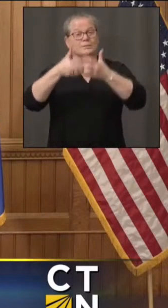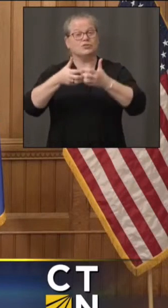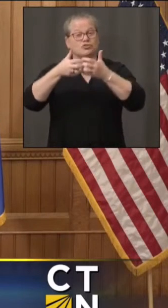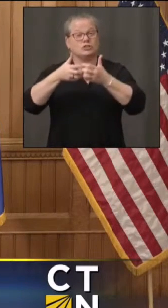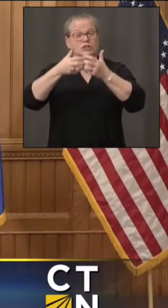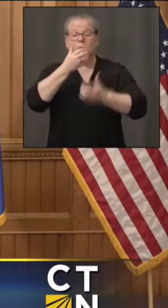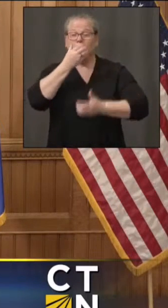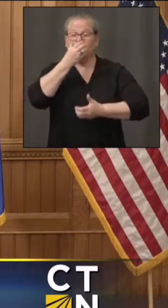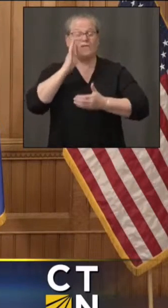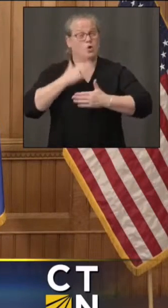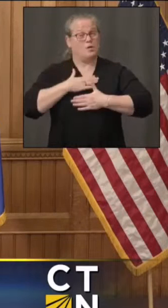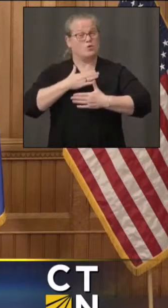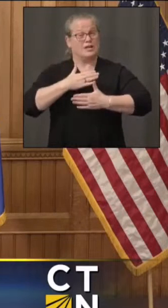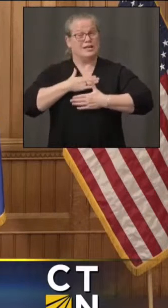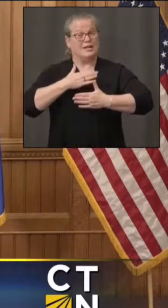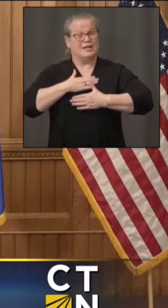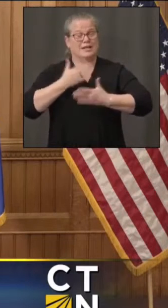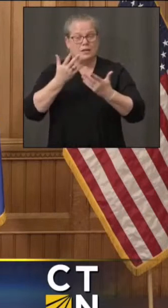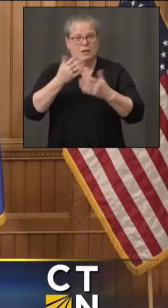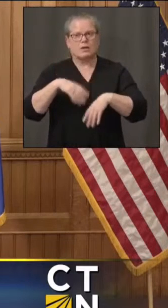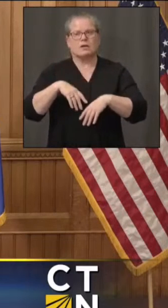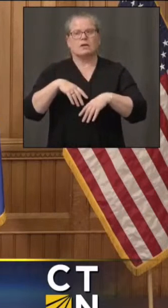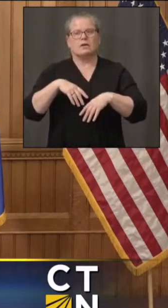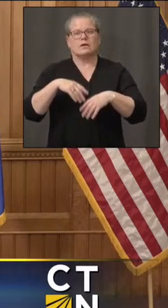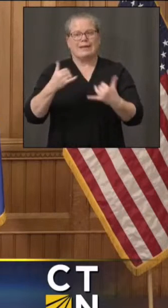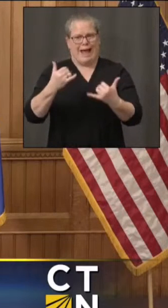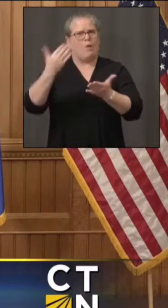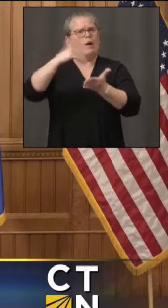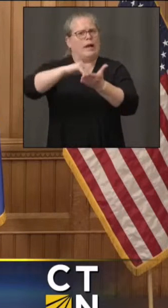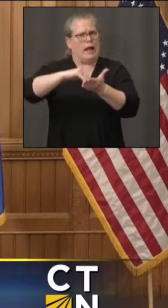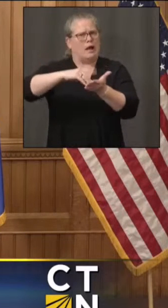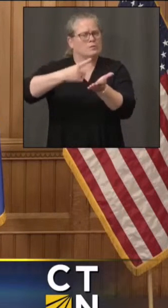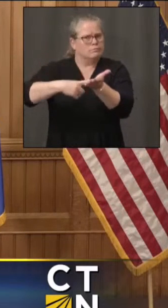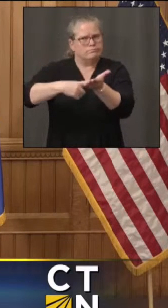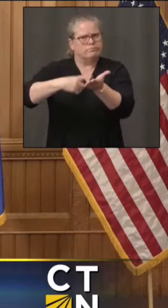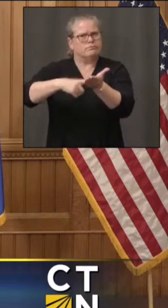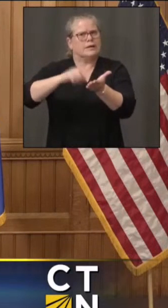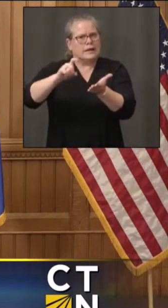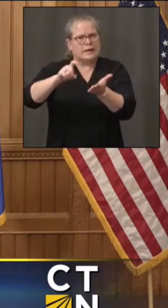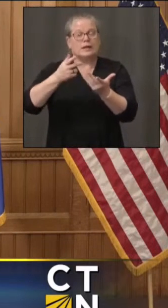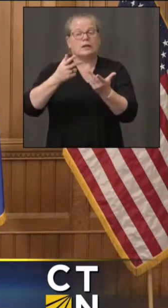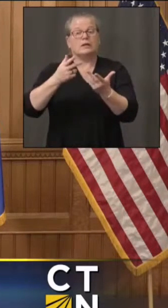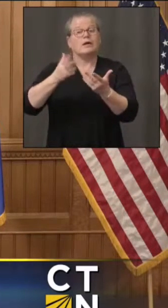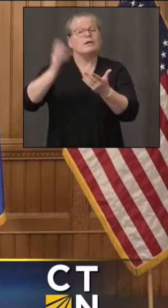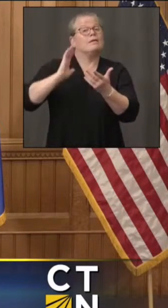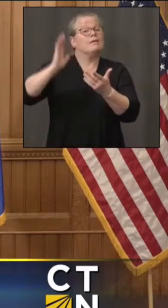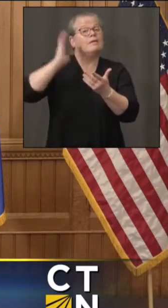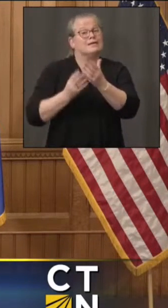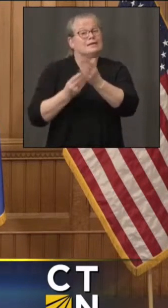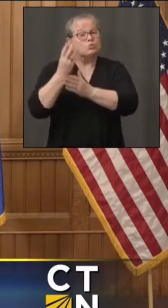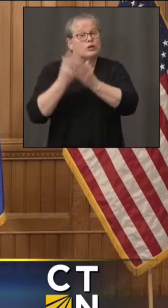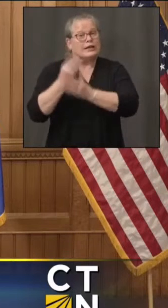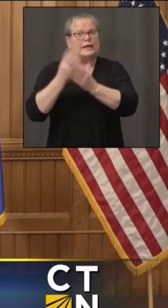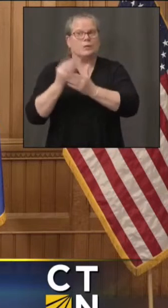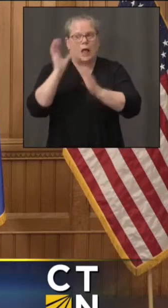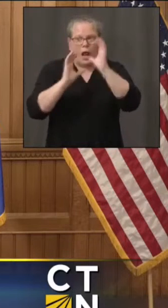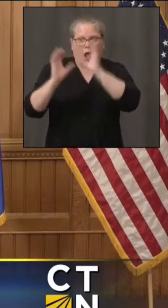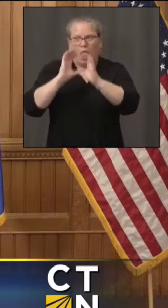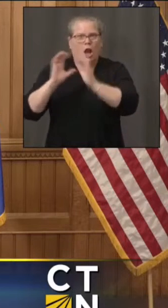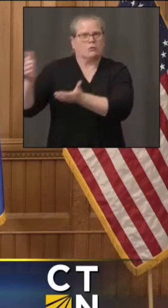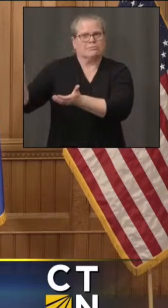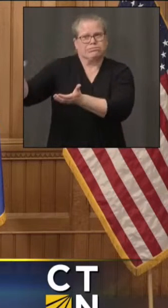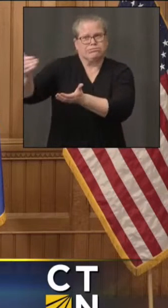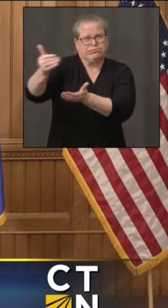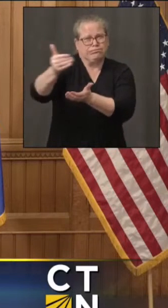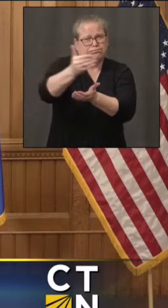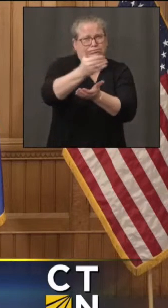And maybe that's for Josh or Dr. Coe. Where are we with the? We didn't give them back. Do we still have them, or did we ship them out? And kind of just put people's